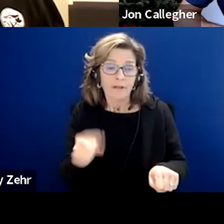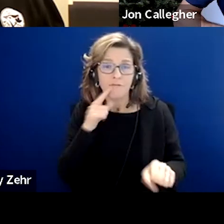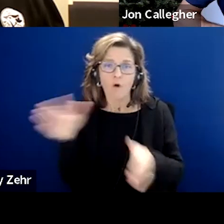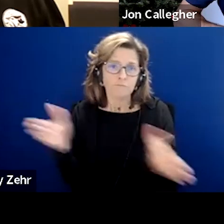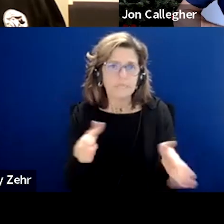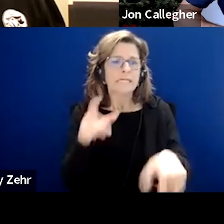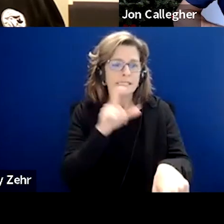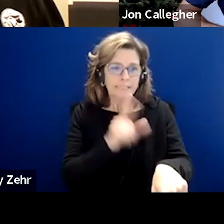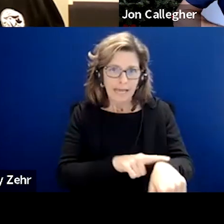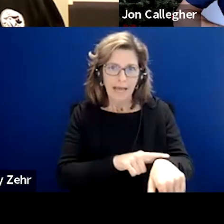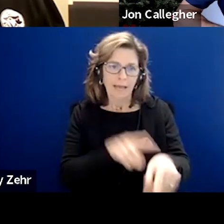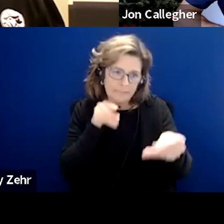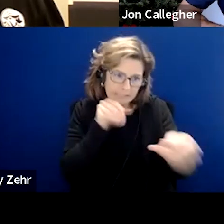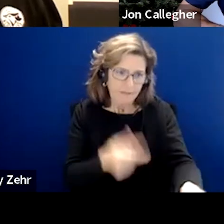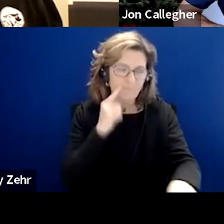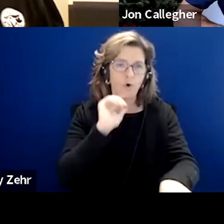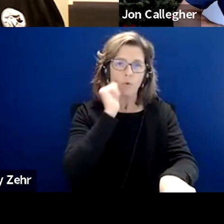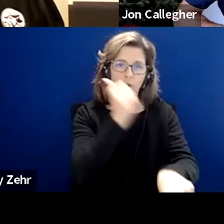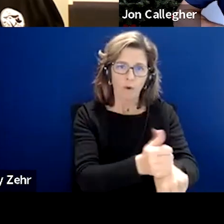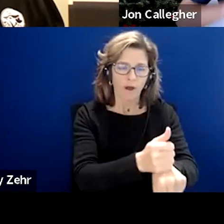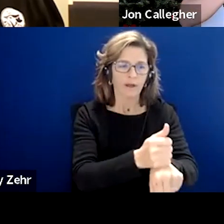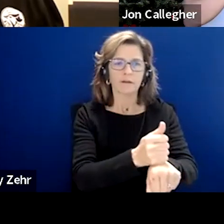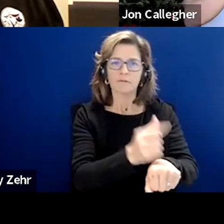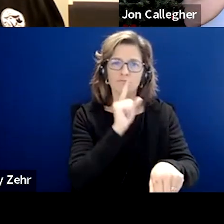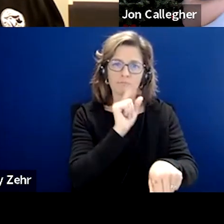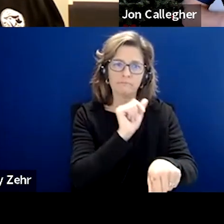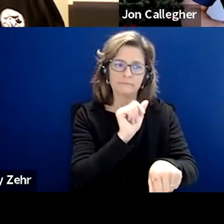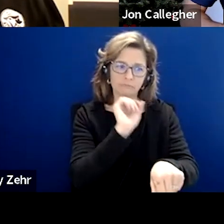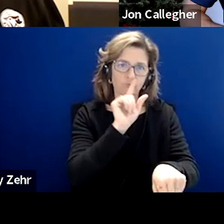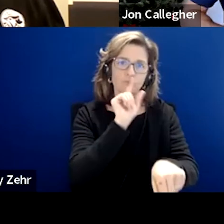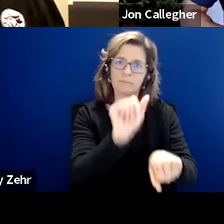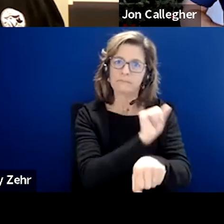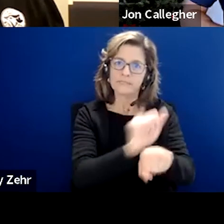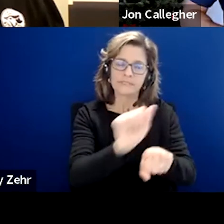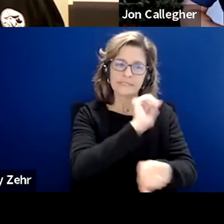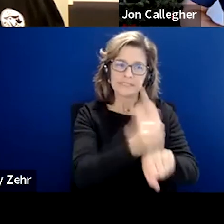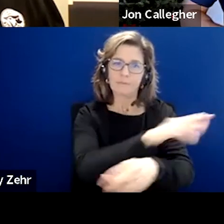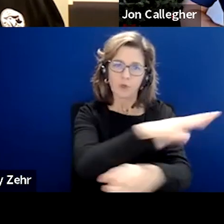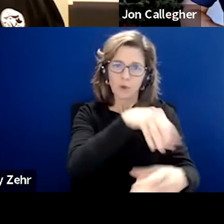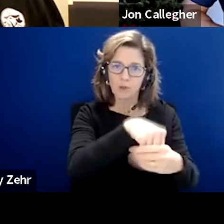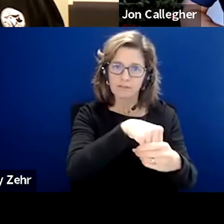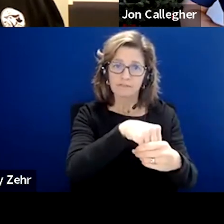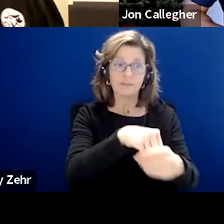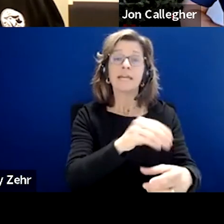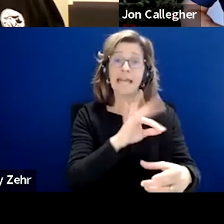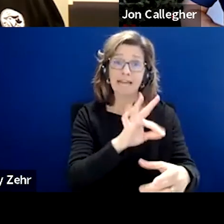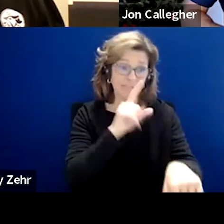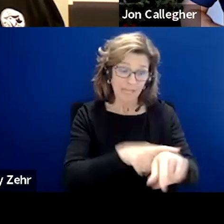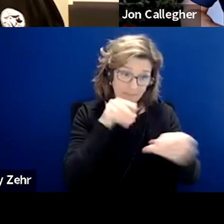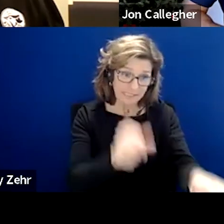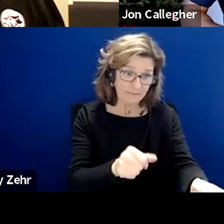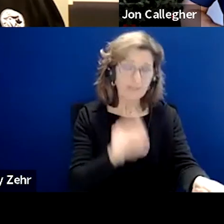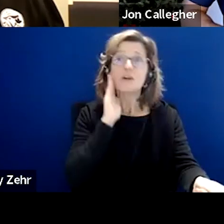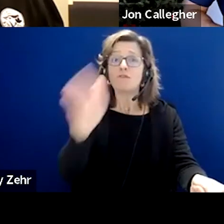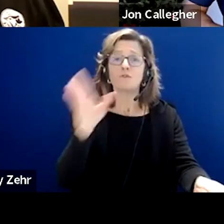more about this this finding here. Yeah, I think it does speak to a